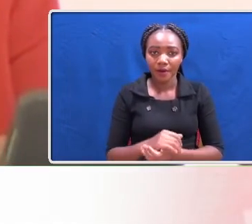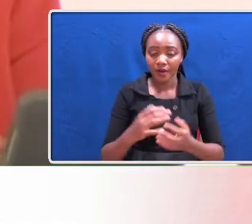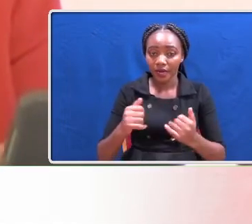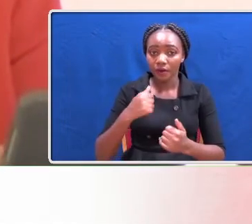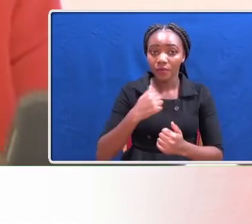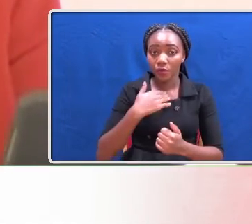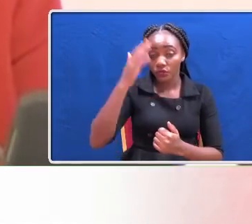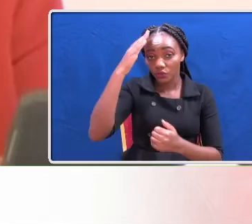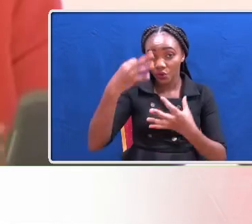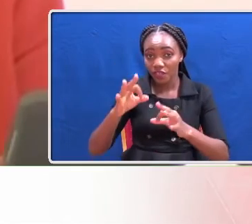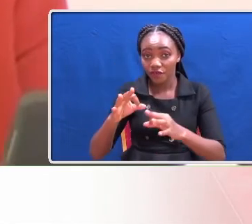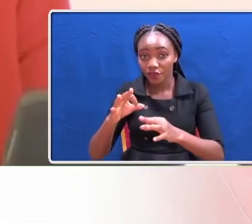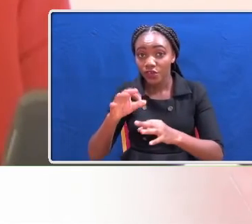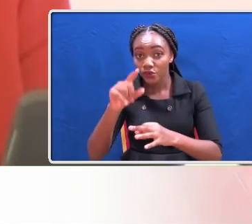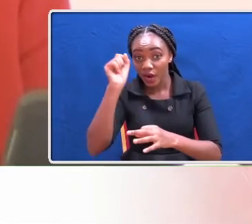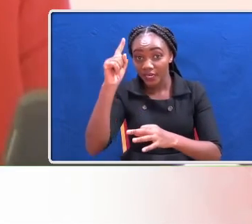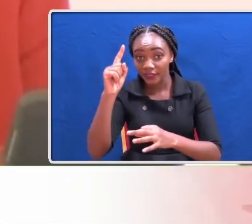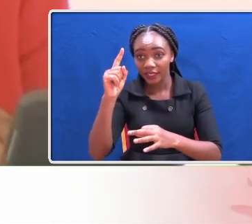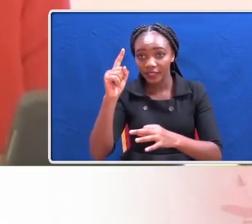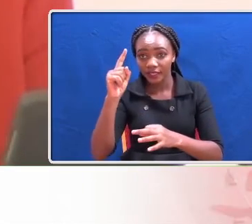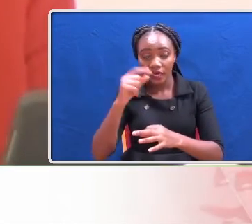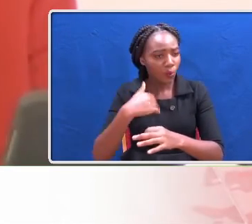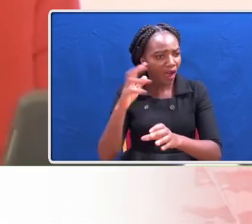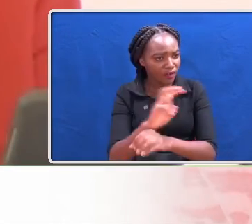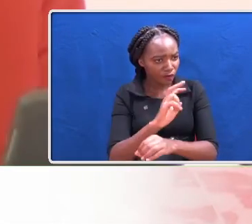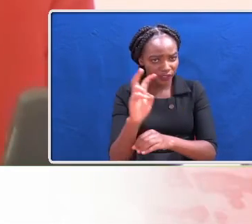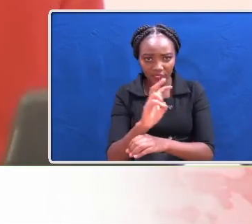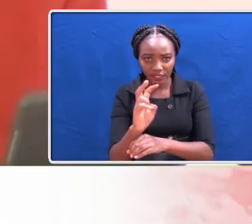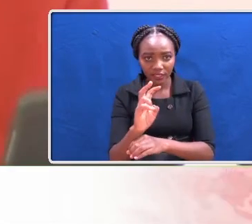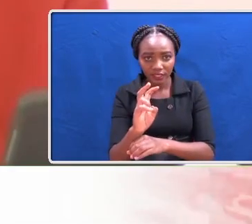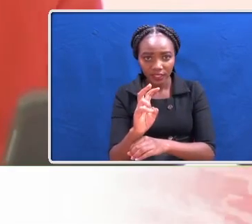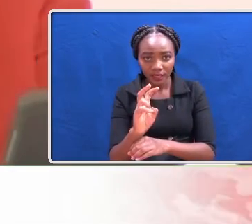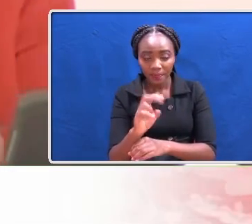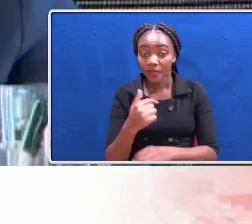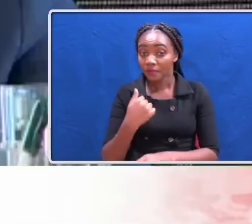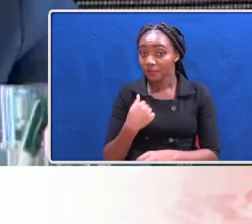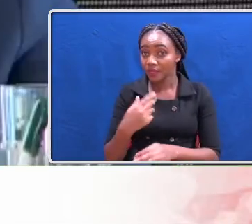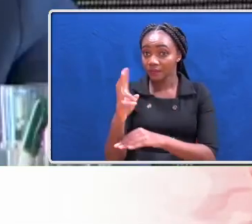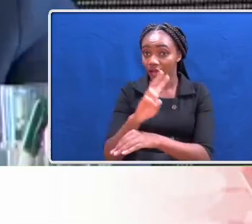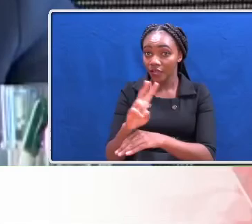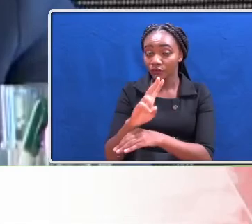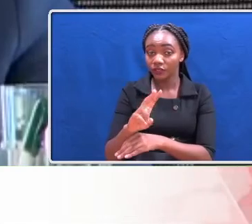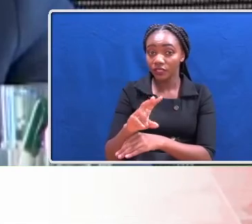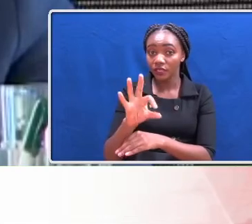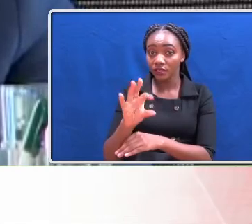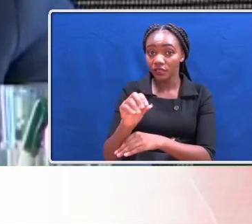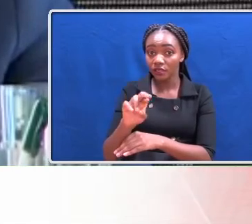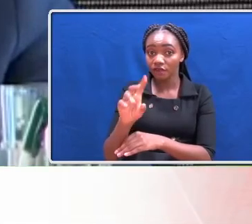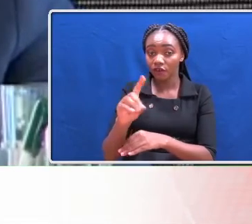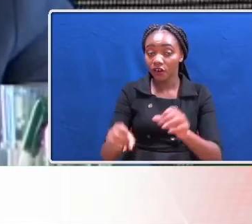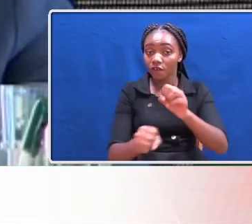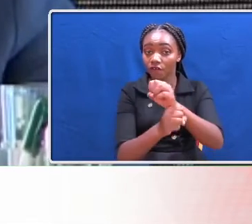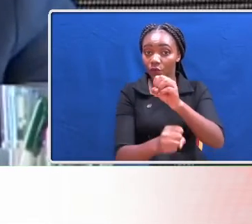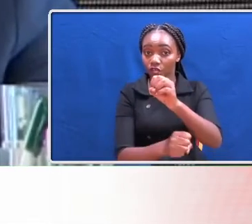are acknowledging that there was an maybe an oversight. I was using the Ford Foundation template